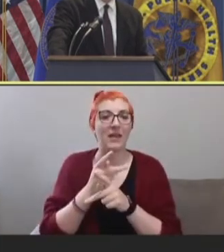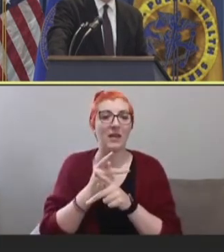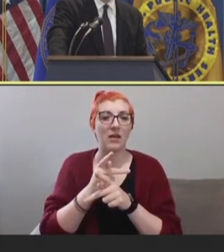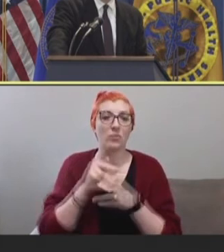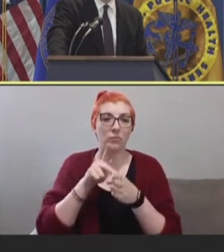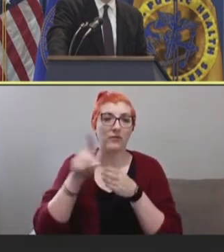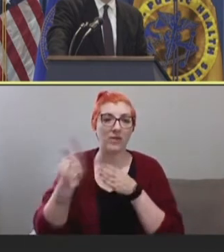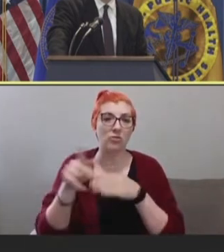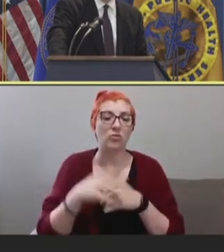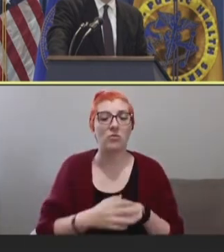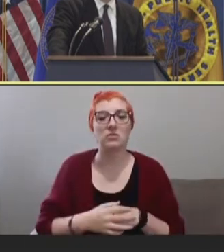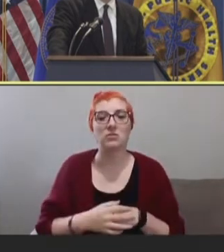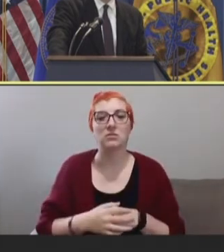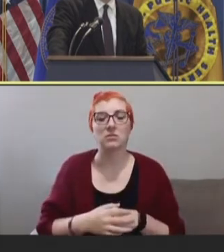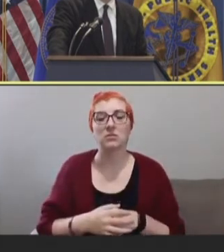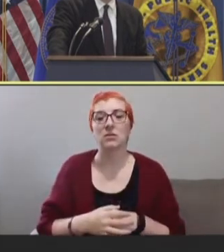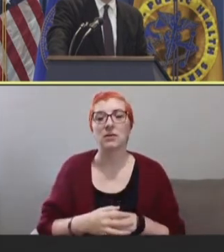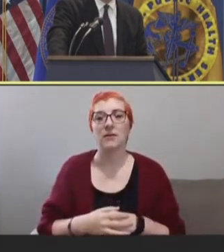The